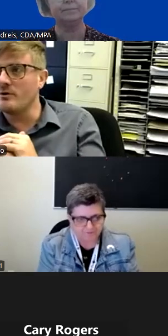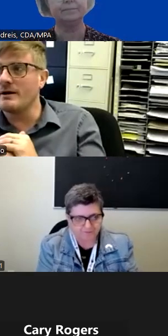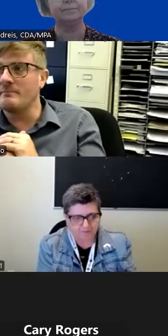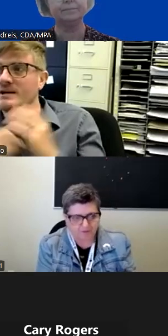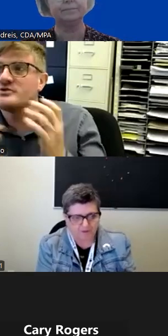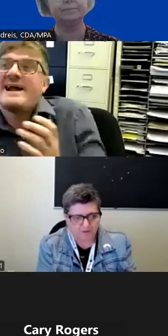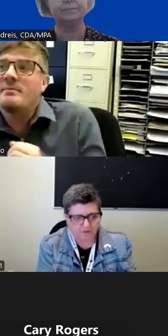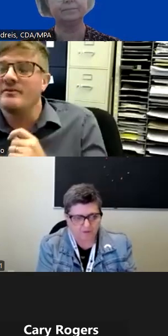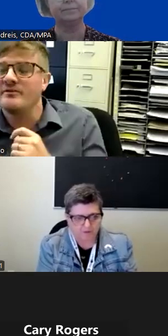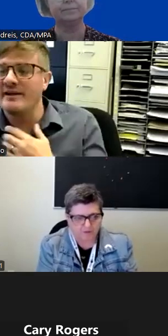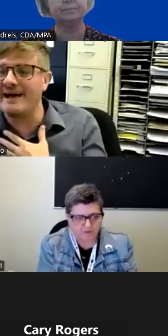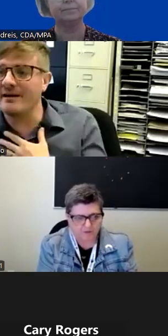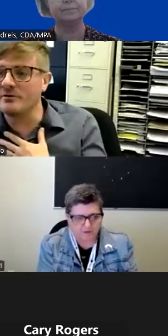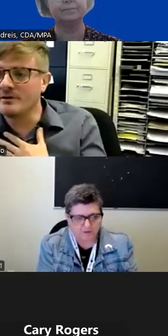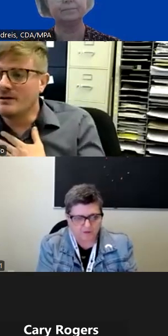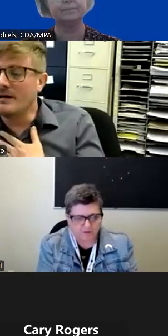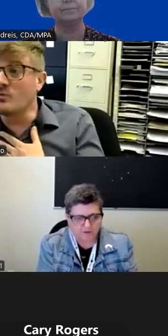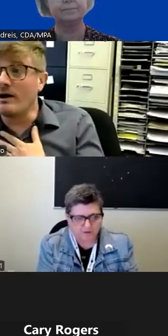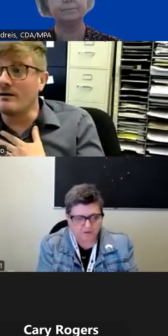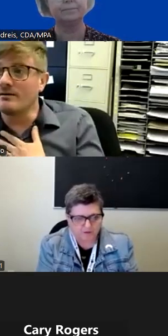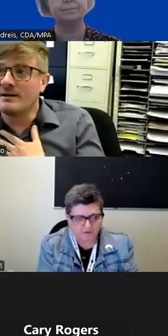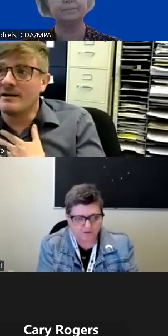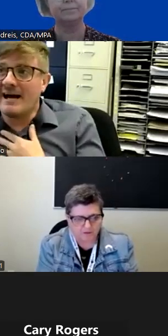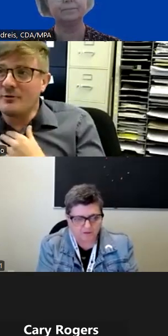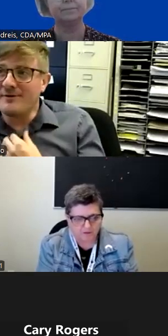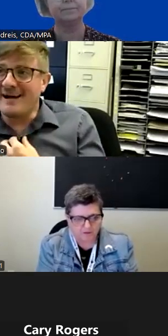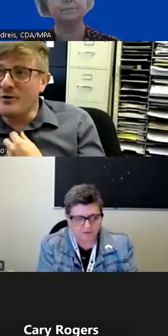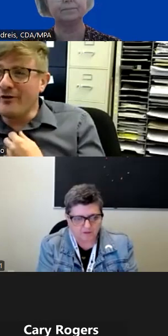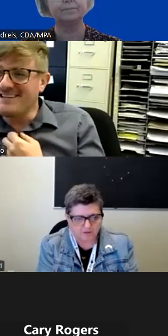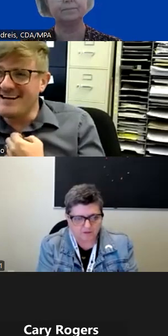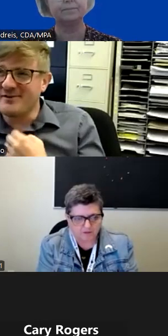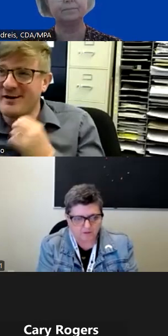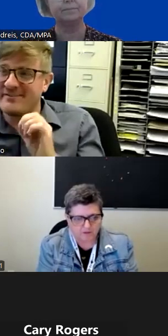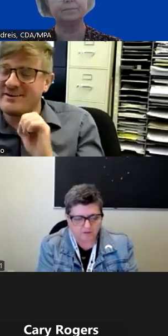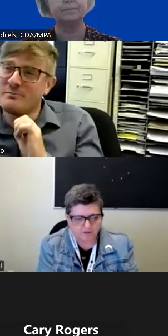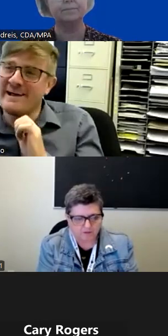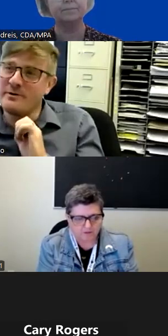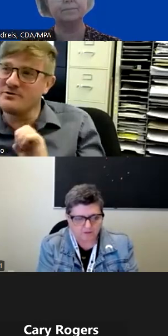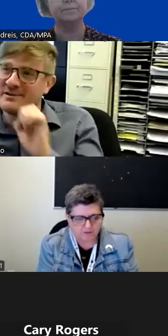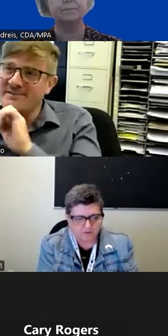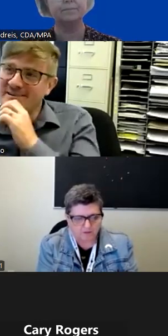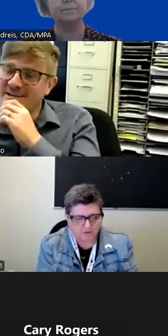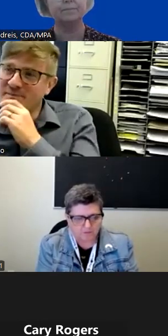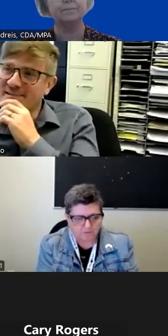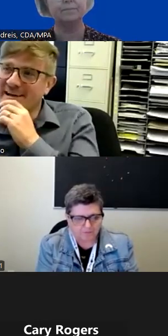reimbursement for it and making sure it happens at that level as well. I don't know all the ins and outs of cognitive care planning. We usually let